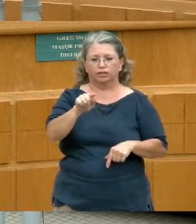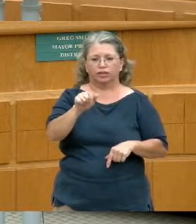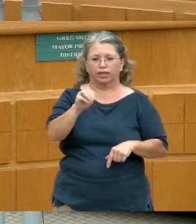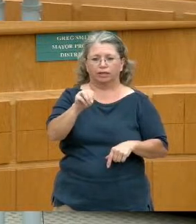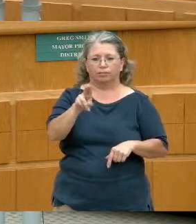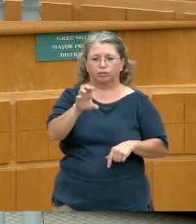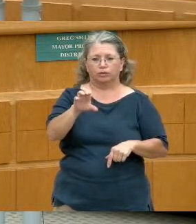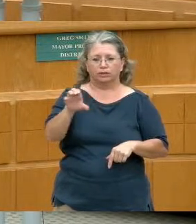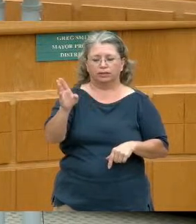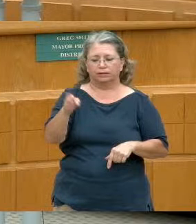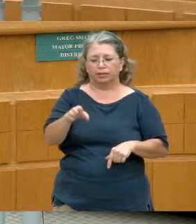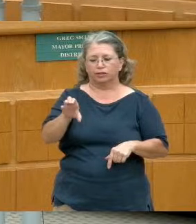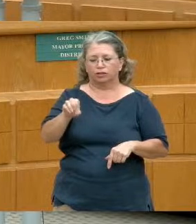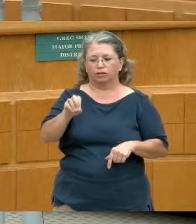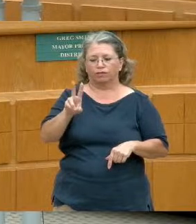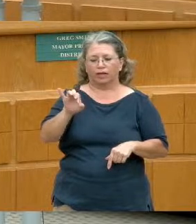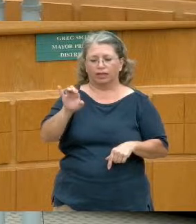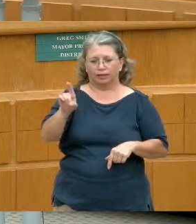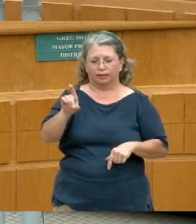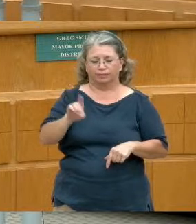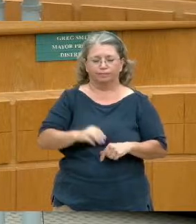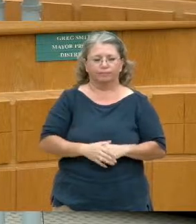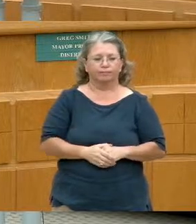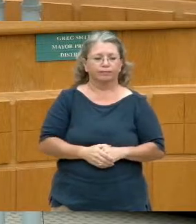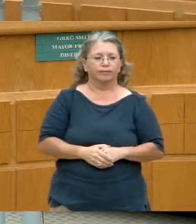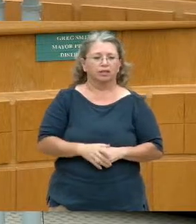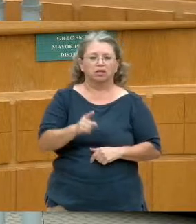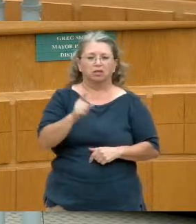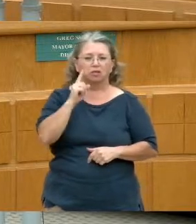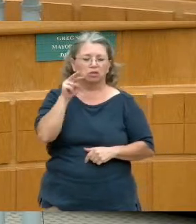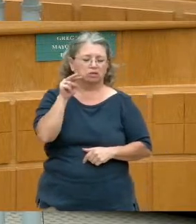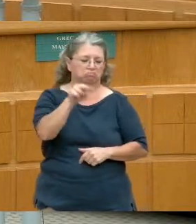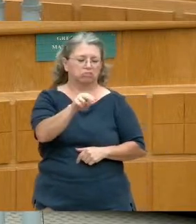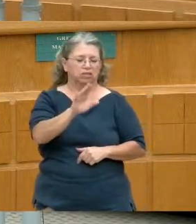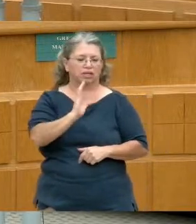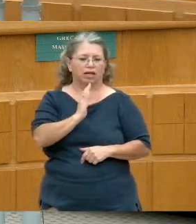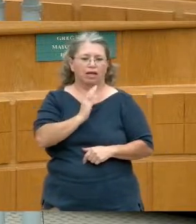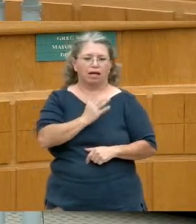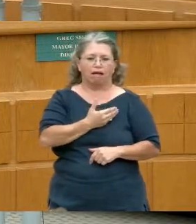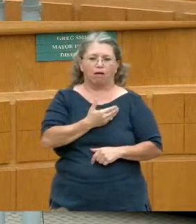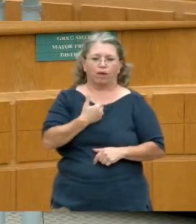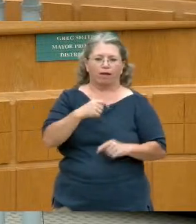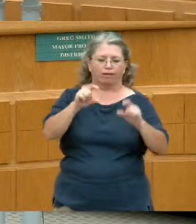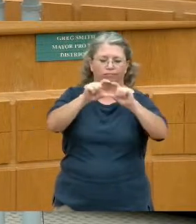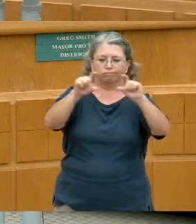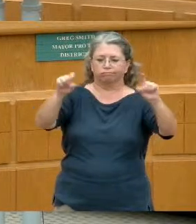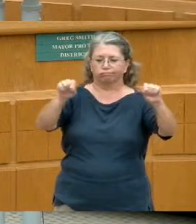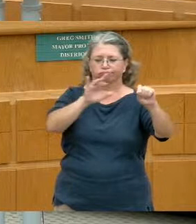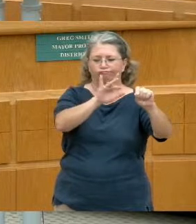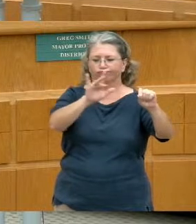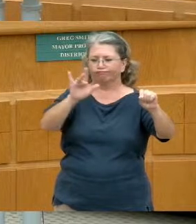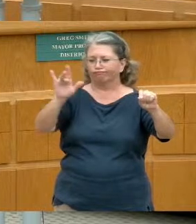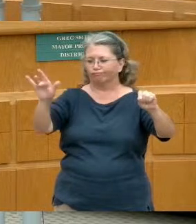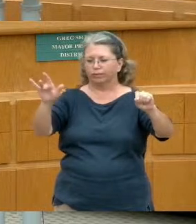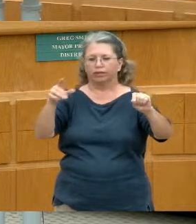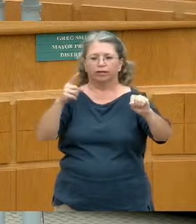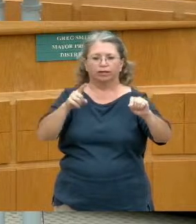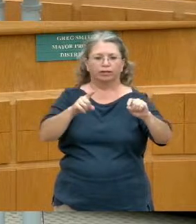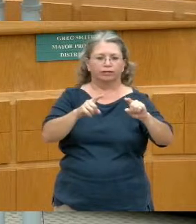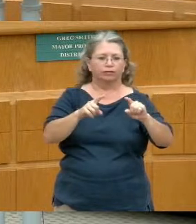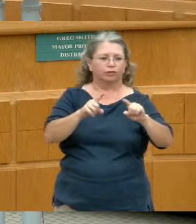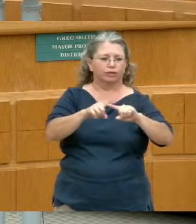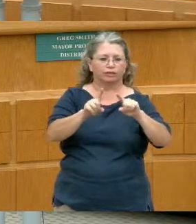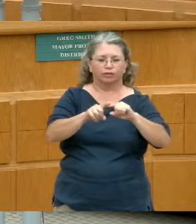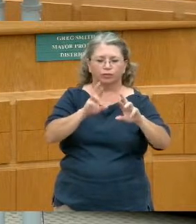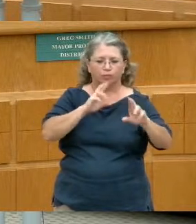tinyurl.com/TAMUCC-COVID, COVID. You can go there, check out our dashboard for the local area, and we have some other reports and figures in there for you